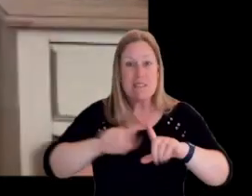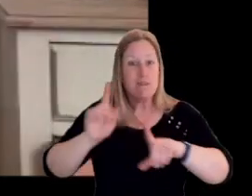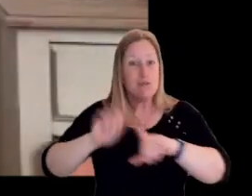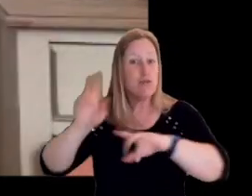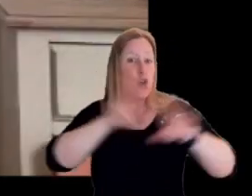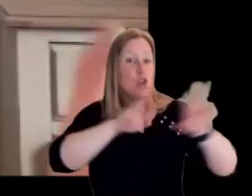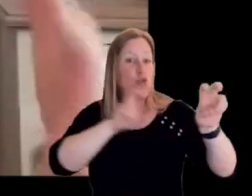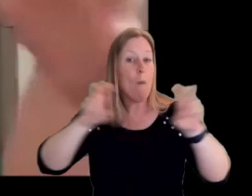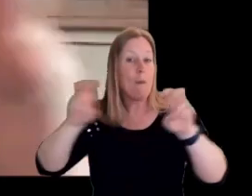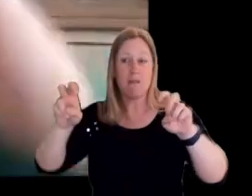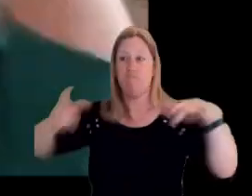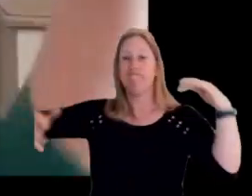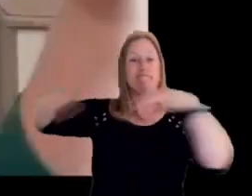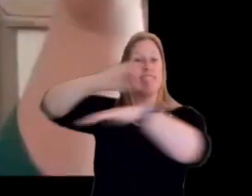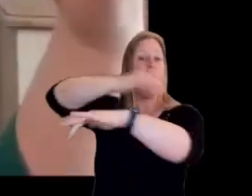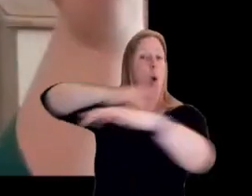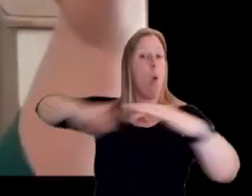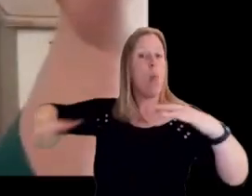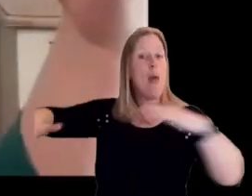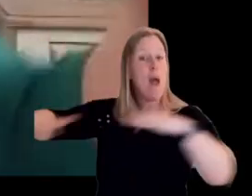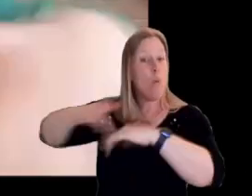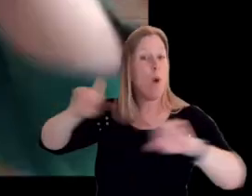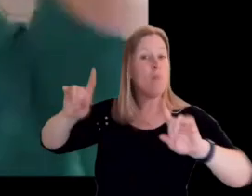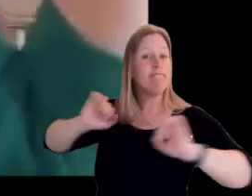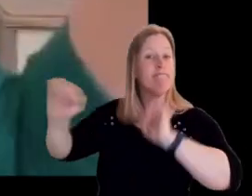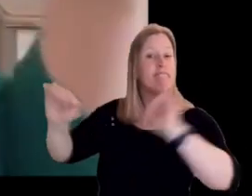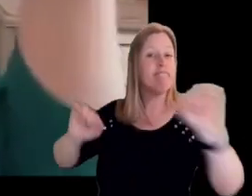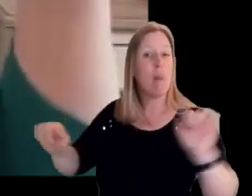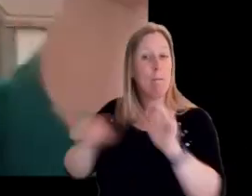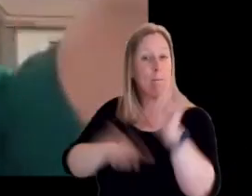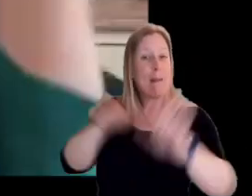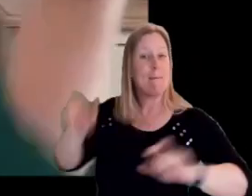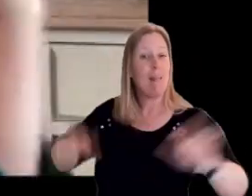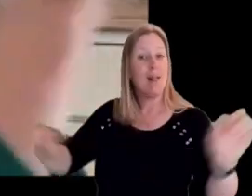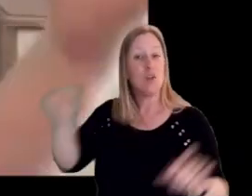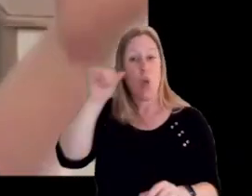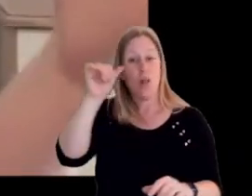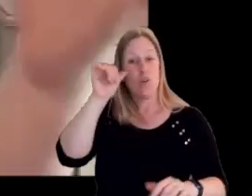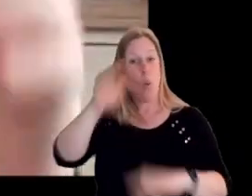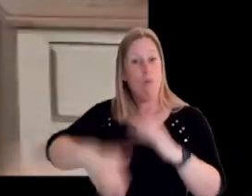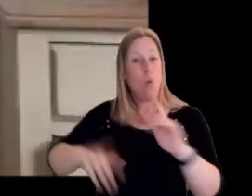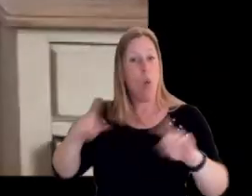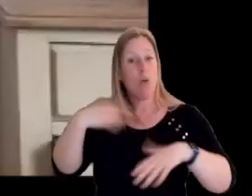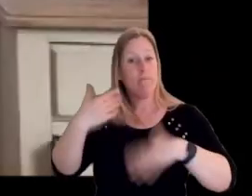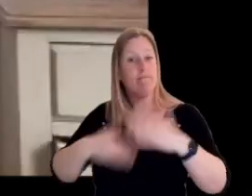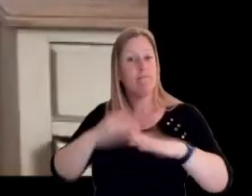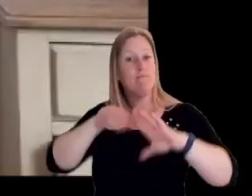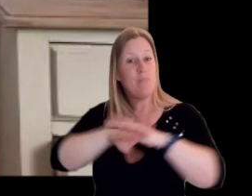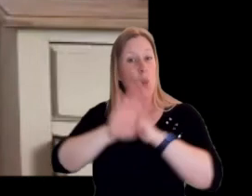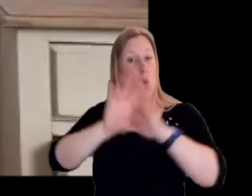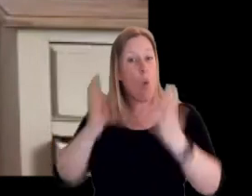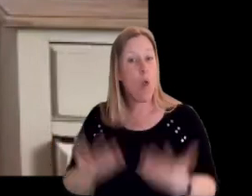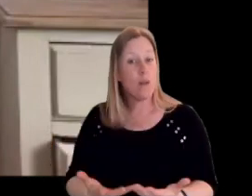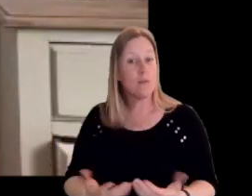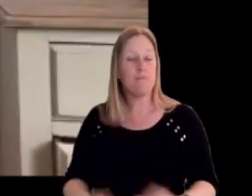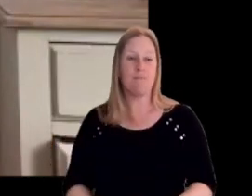of these topics, in the mainstream knowledge of the world.